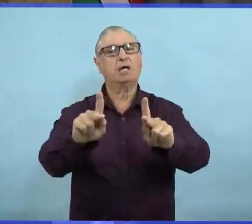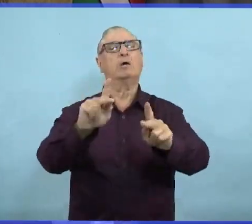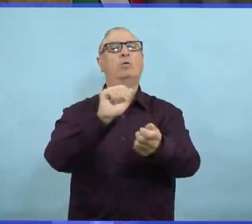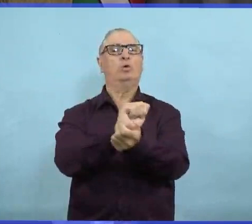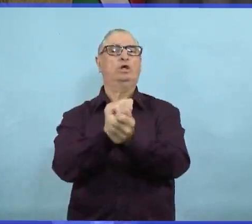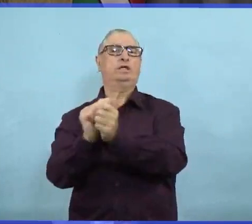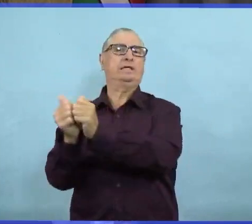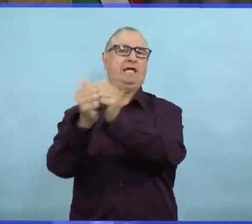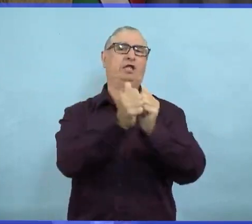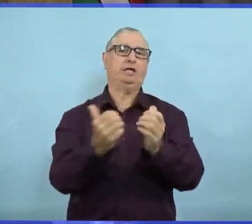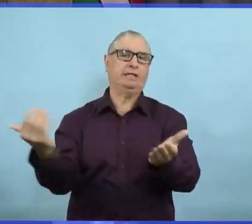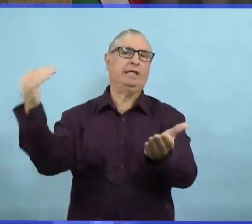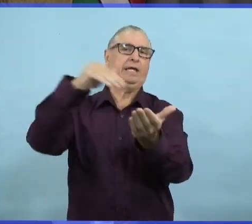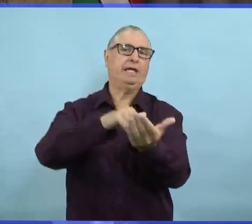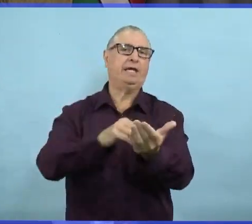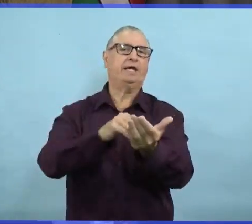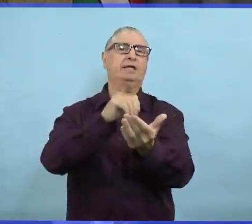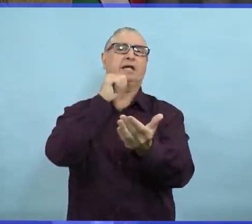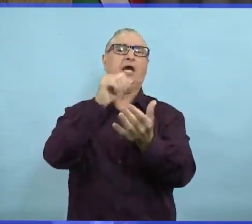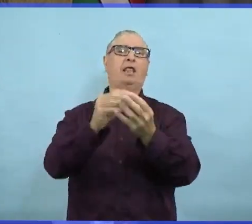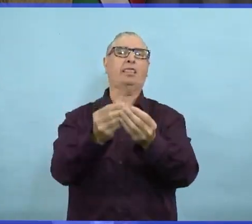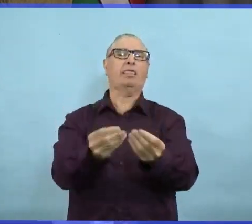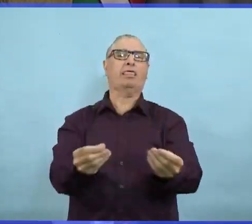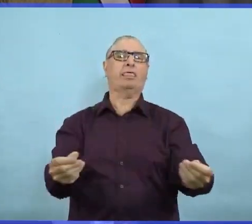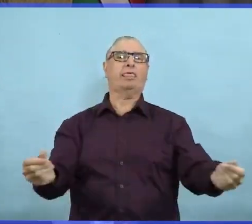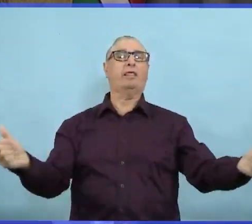ancestors, is they've given us a heritage.